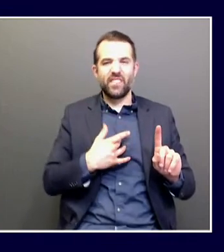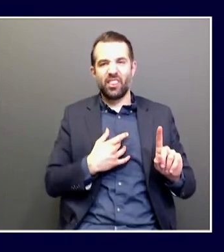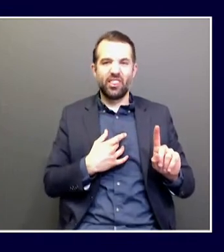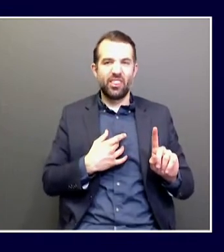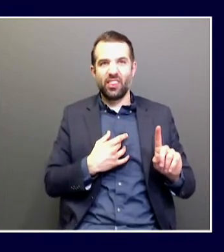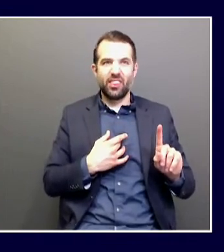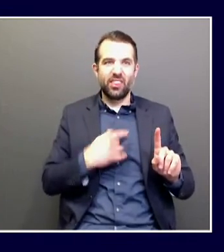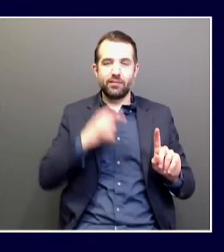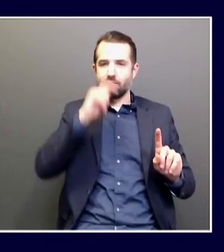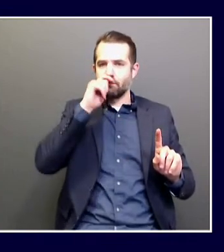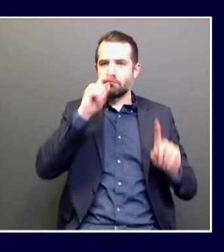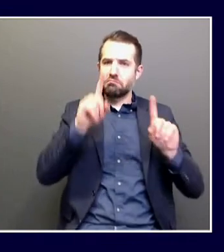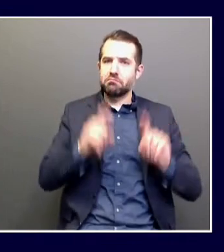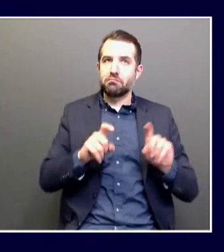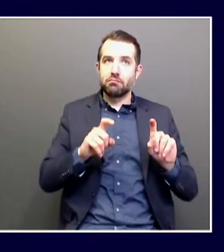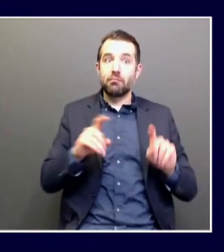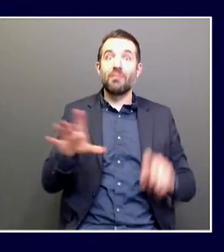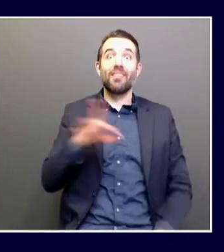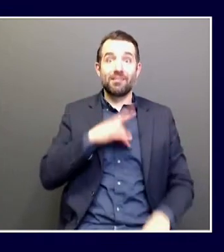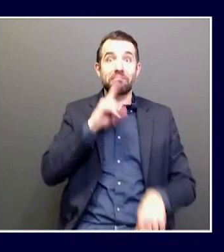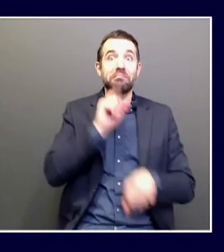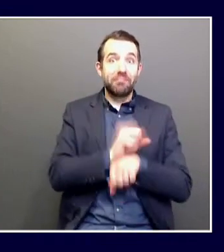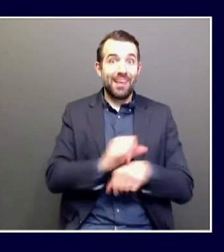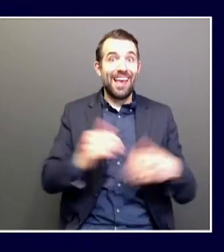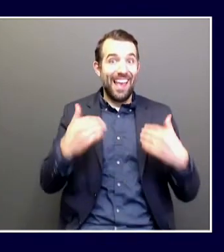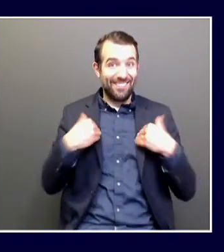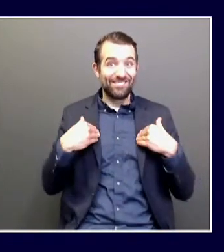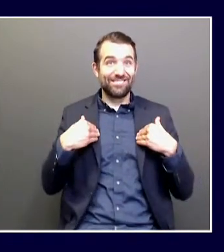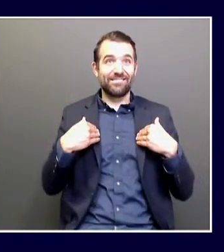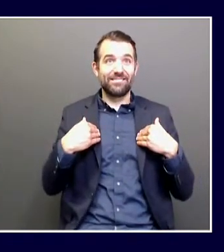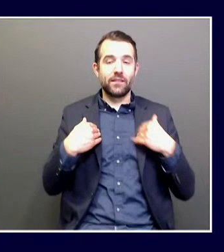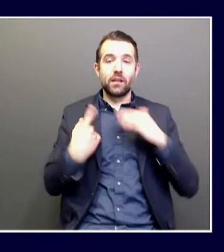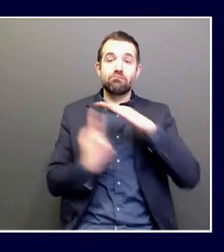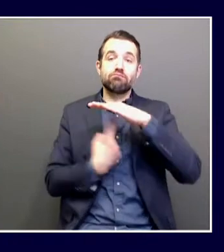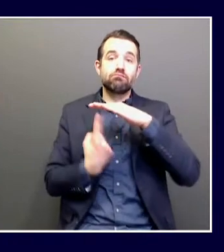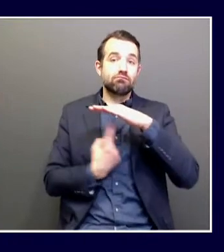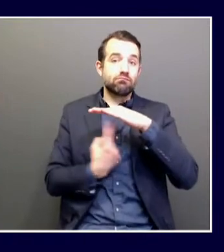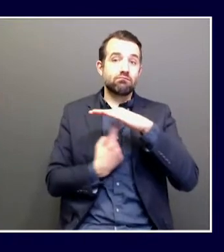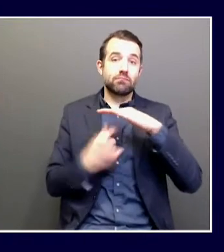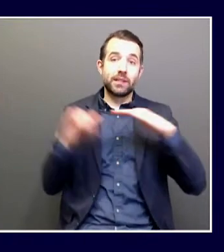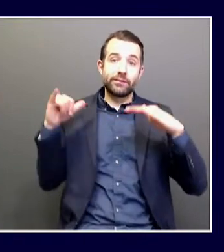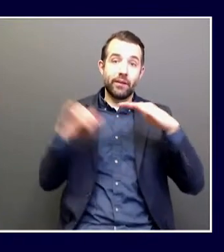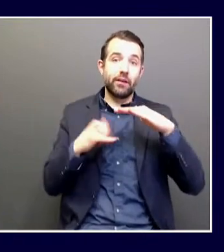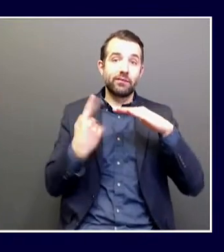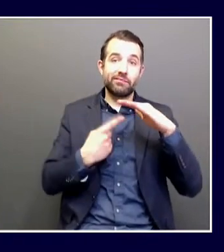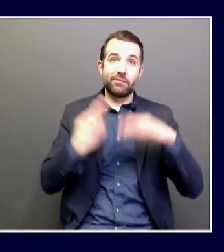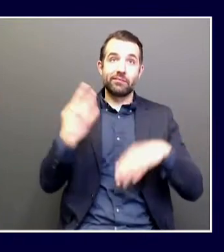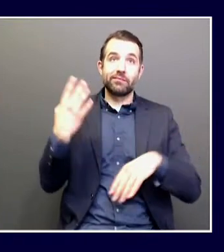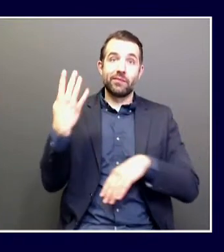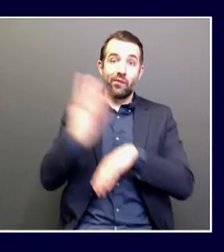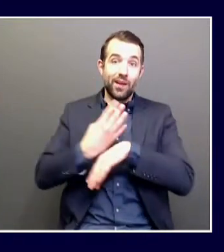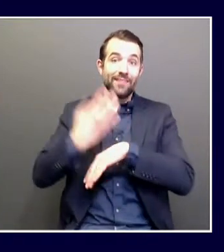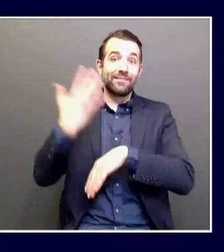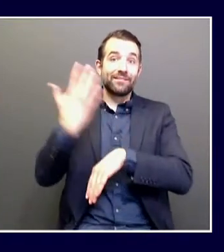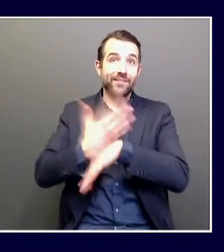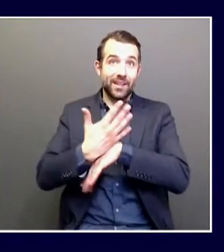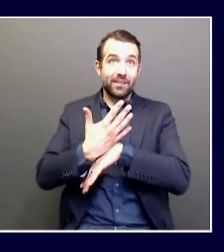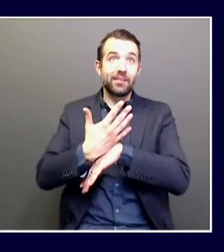If you're at home on day 5, isolating with COVID, and you have the test at home, of course you should